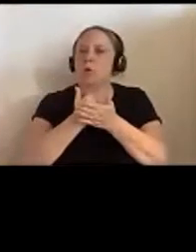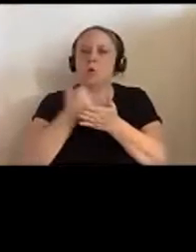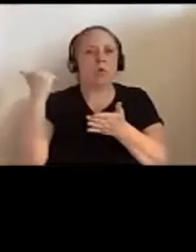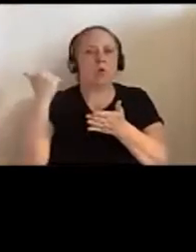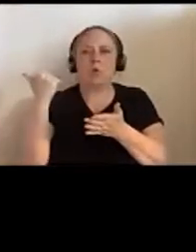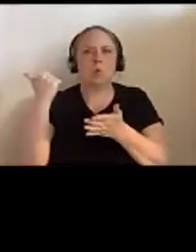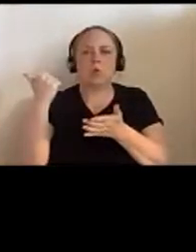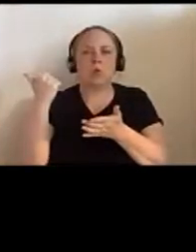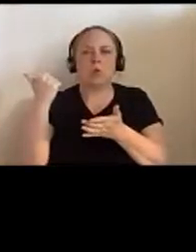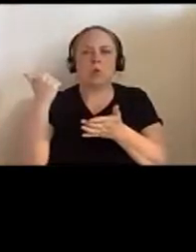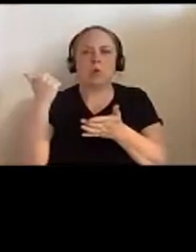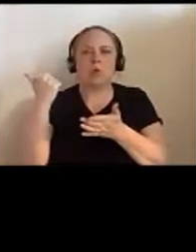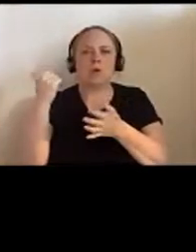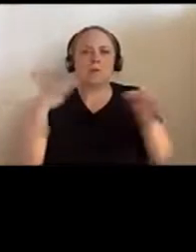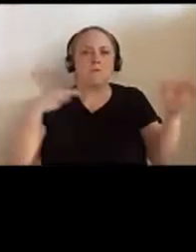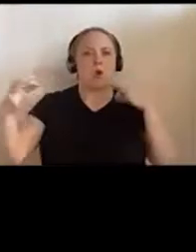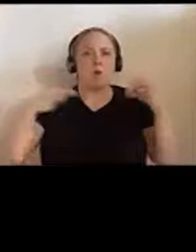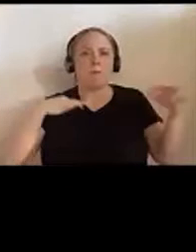brilliant performer.